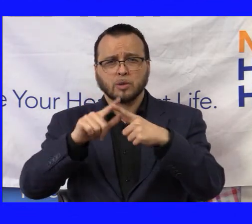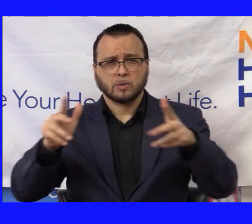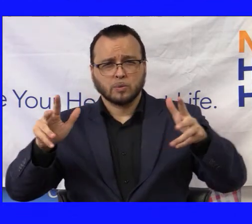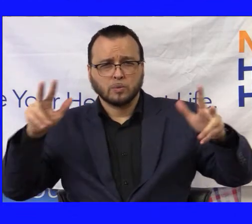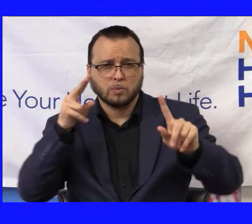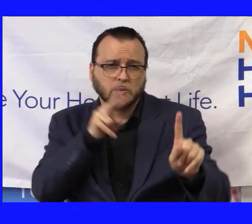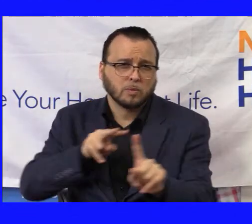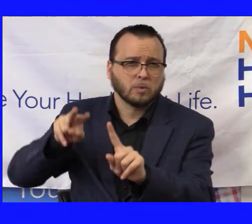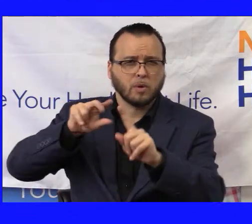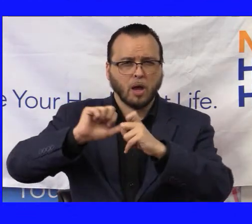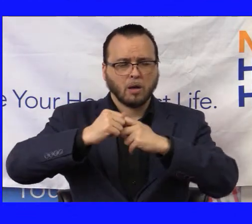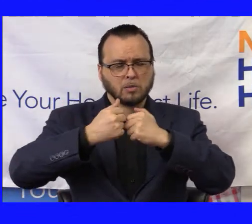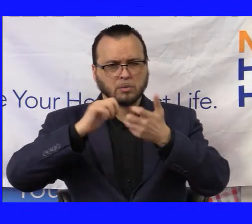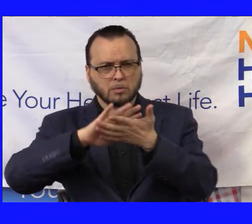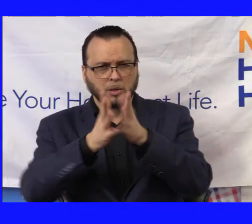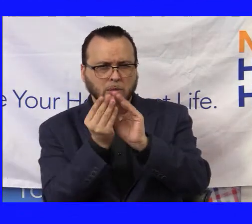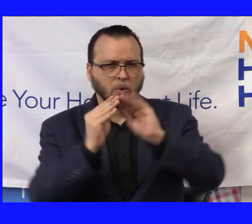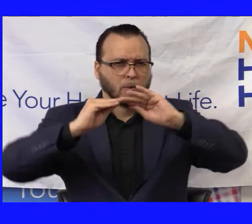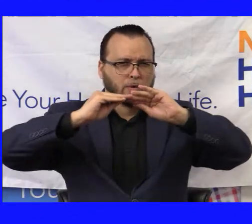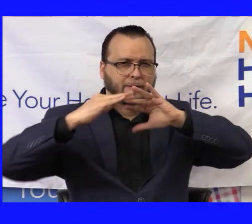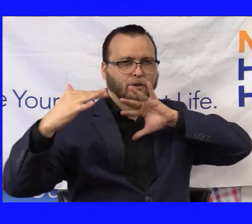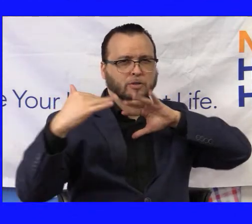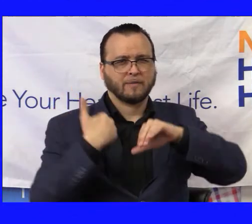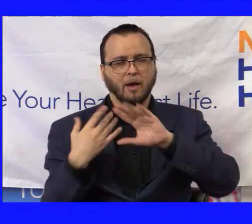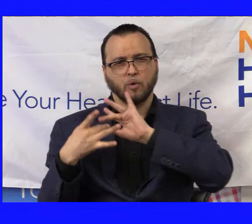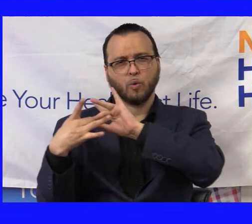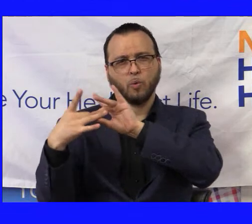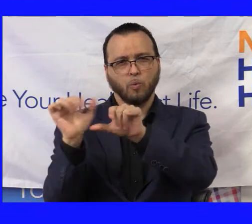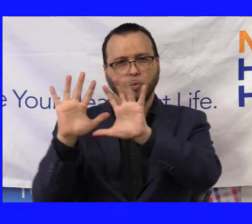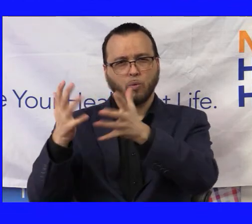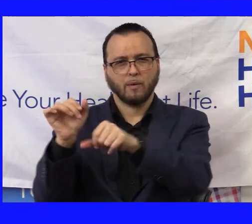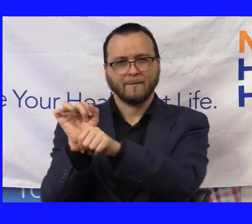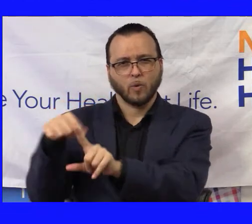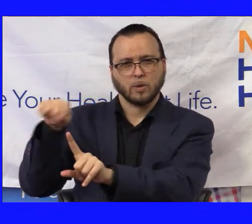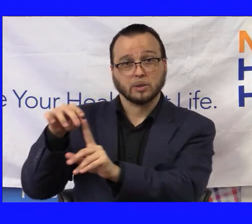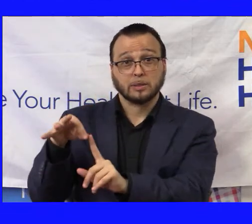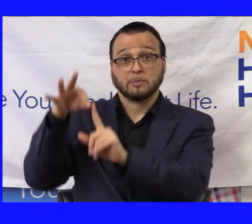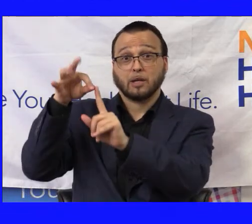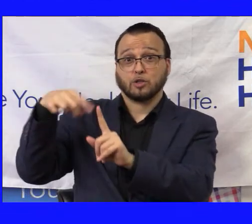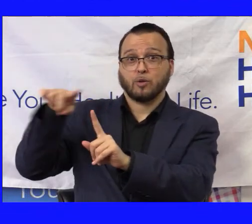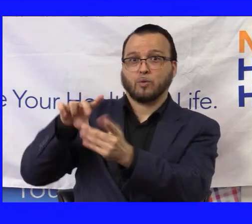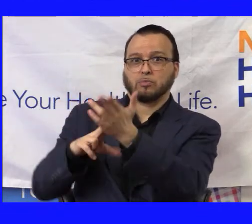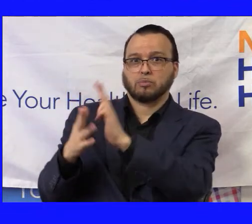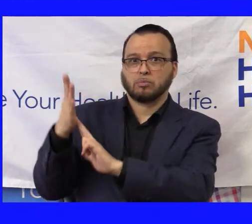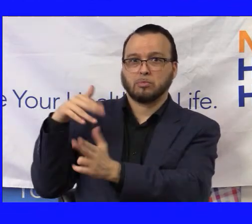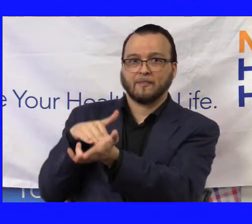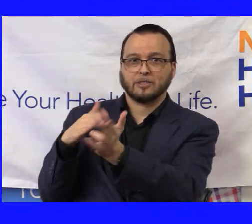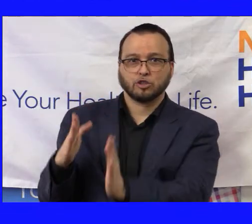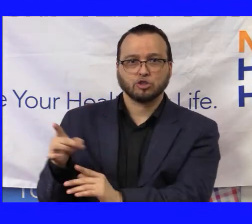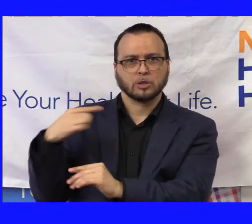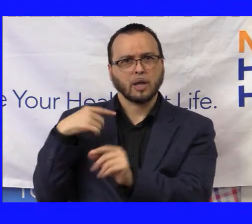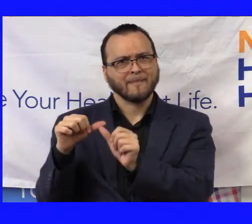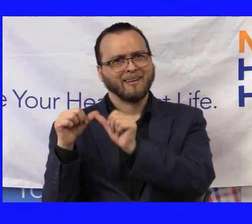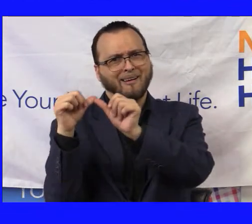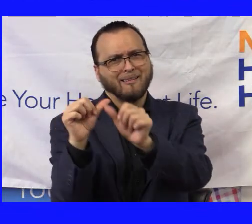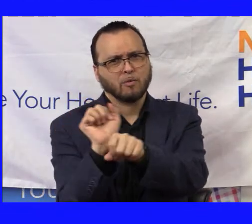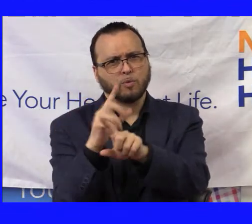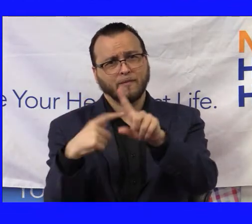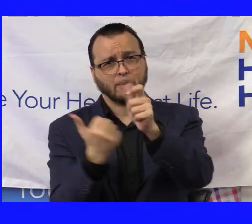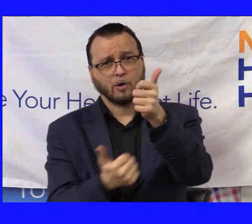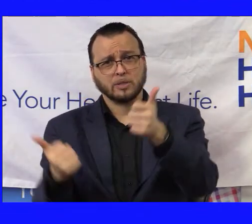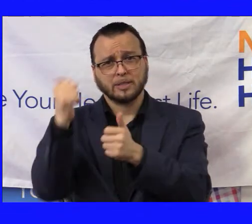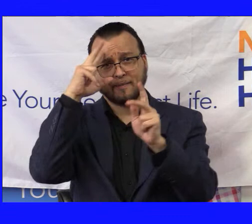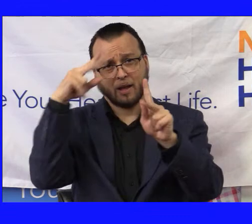at diversifying the affiliate workforce, especially physicians. And there's an ongoing effort by our Senior